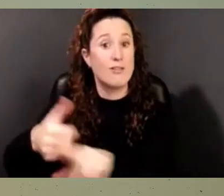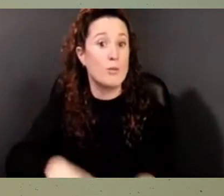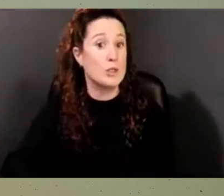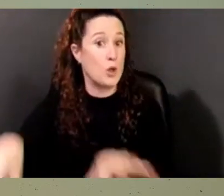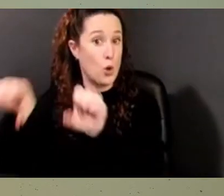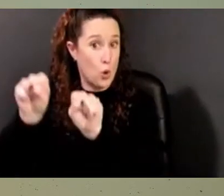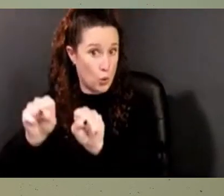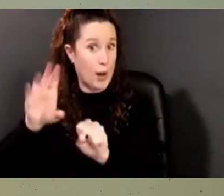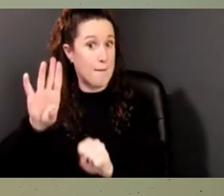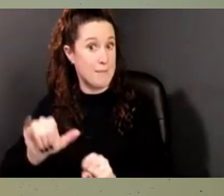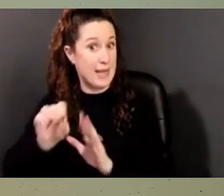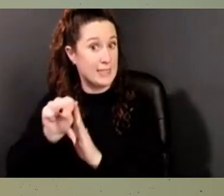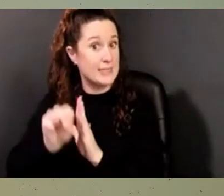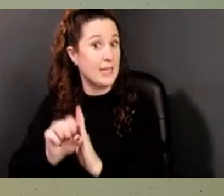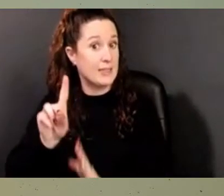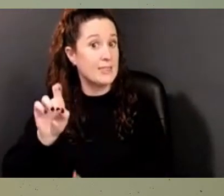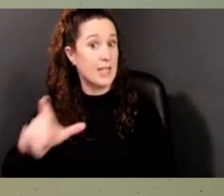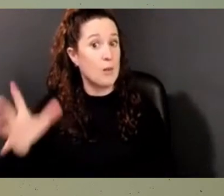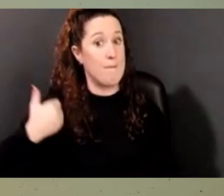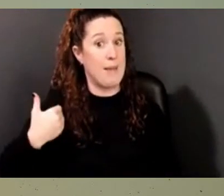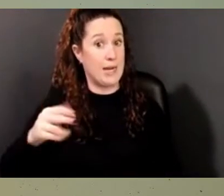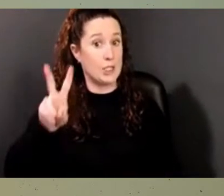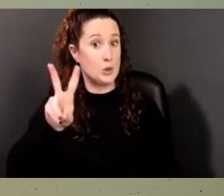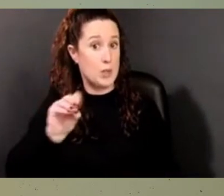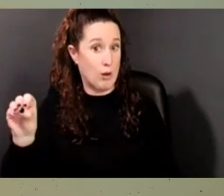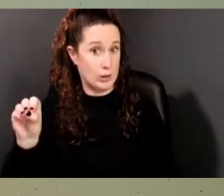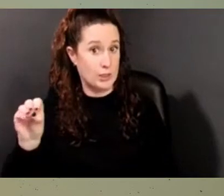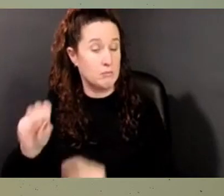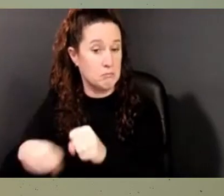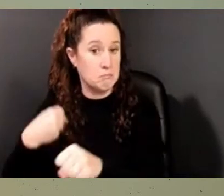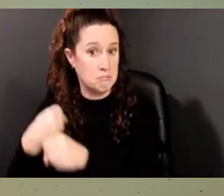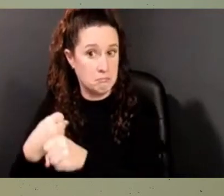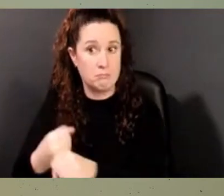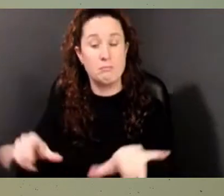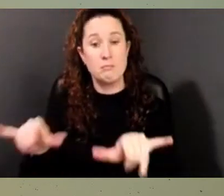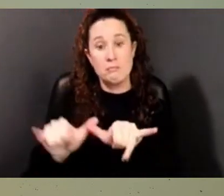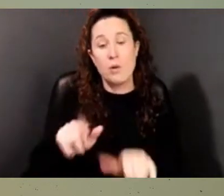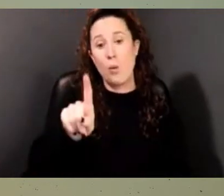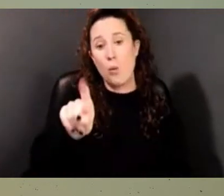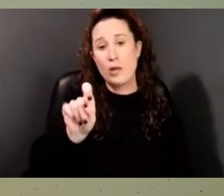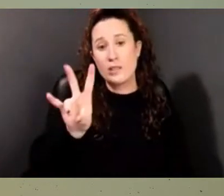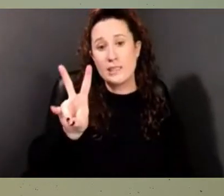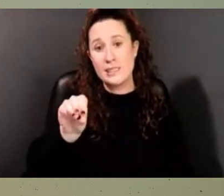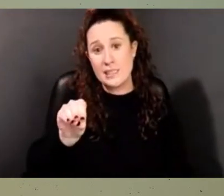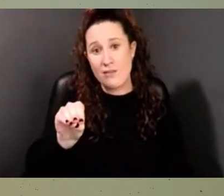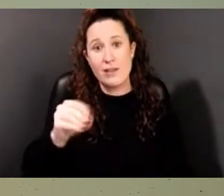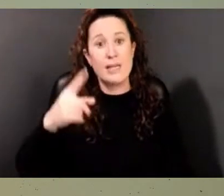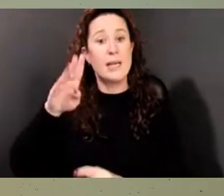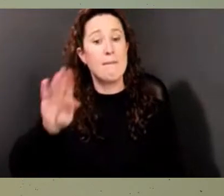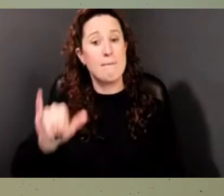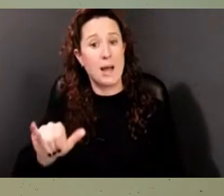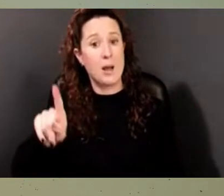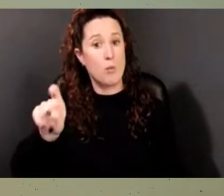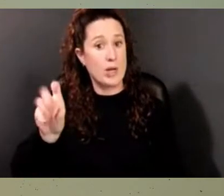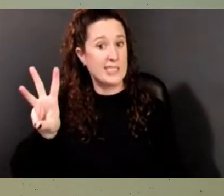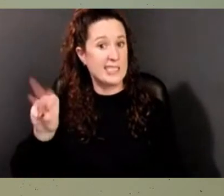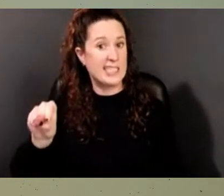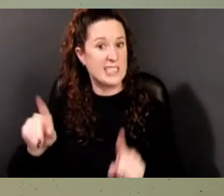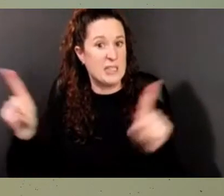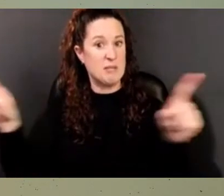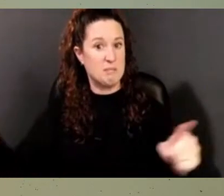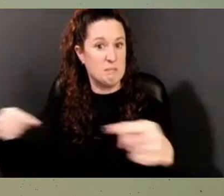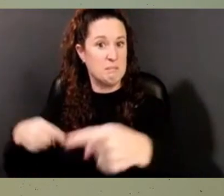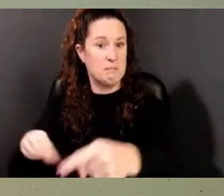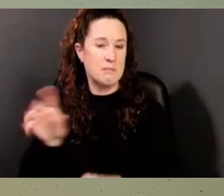year 2000. The size of the burial ground is 170 feet by 160 feet, which is under an